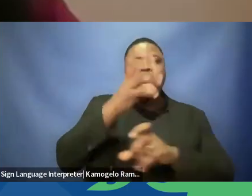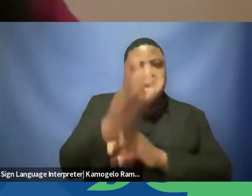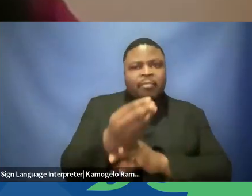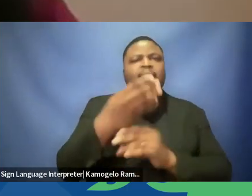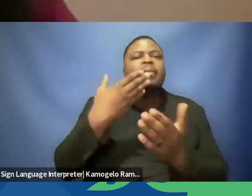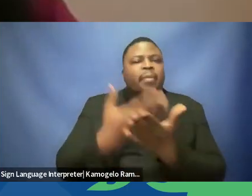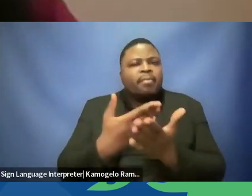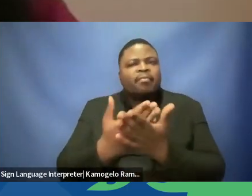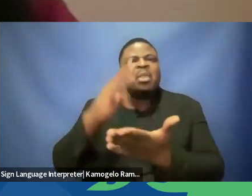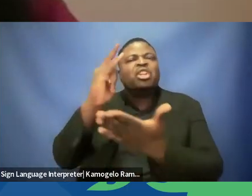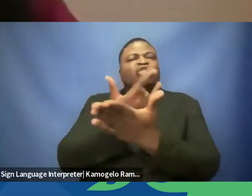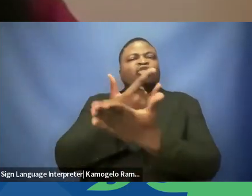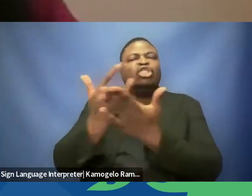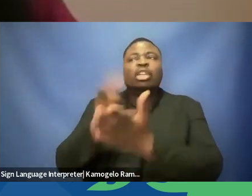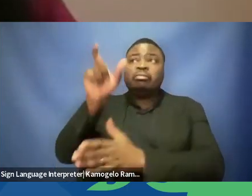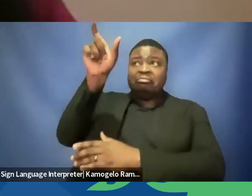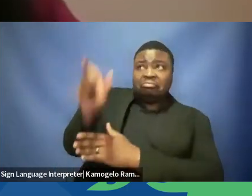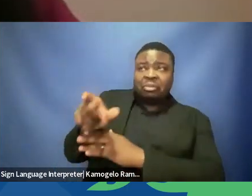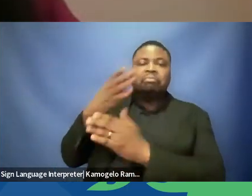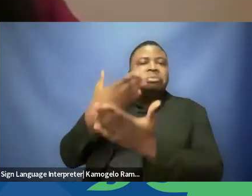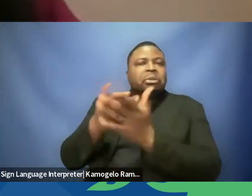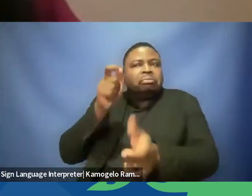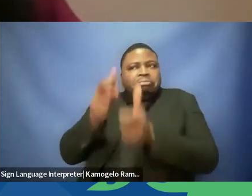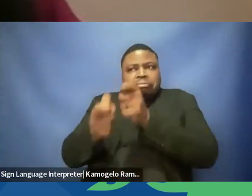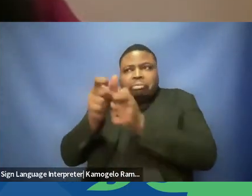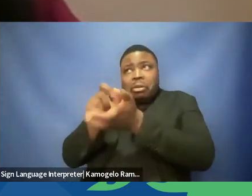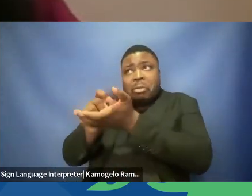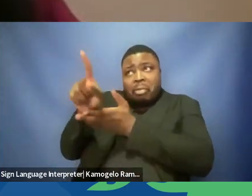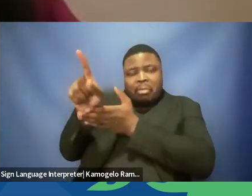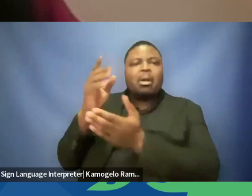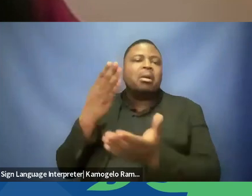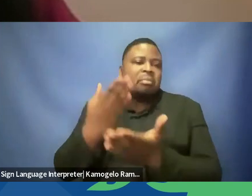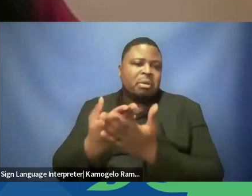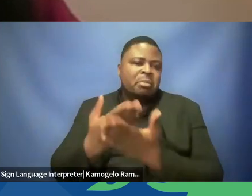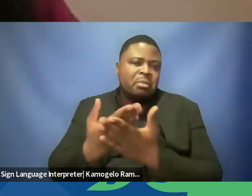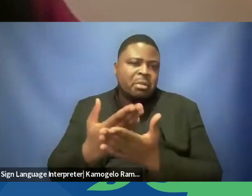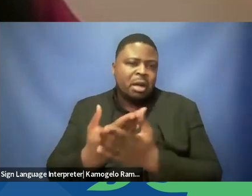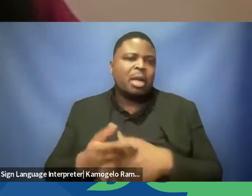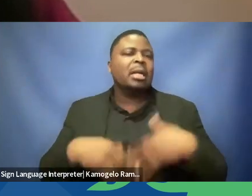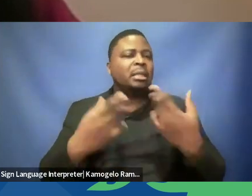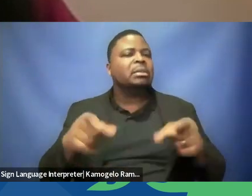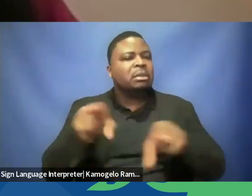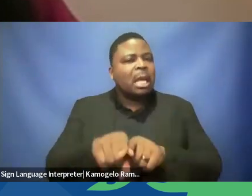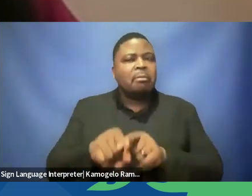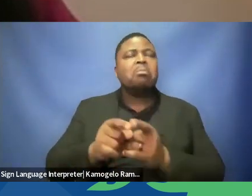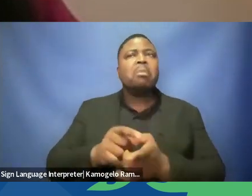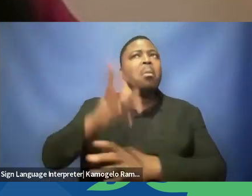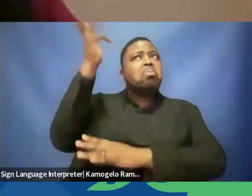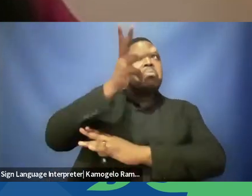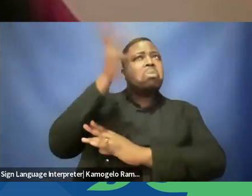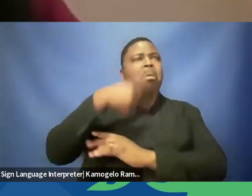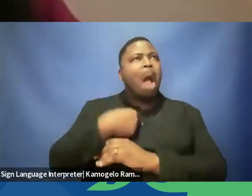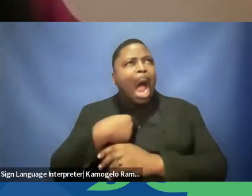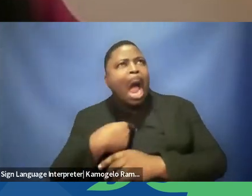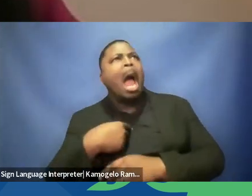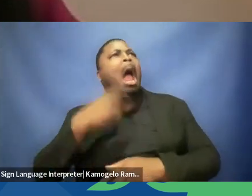and we will respond during the Q&A session or even during the presentations on the chat function. In